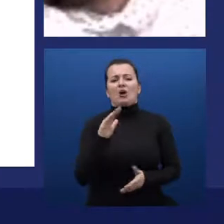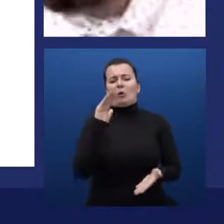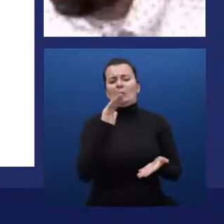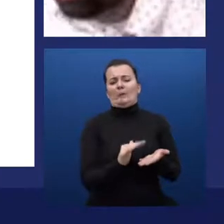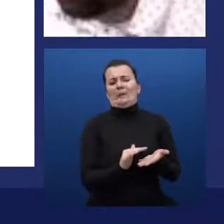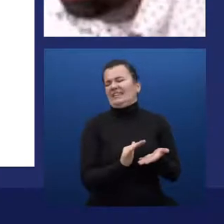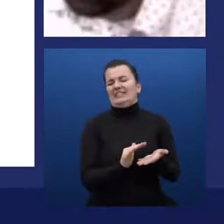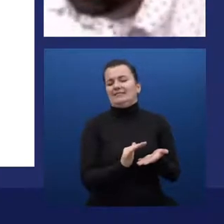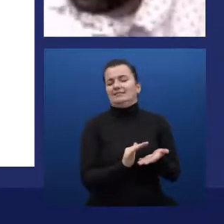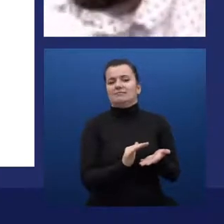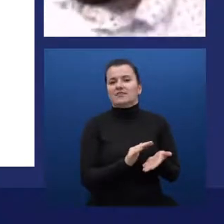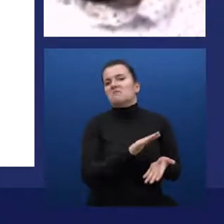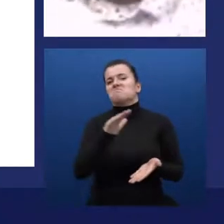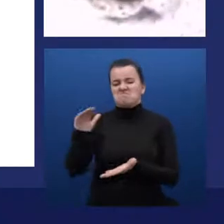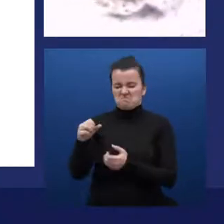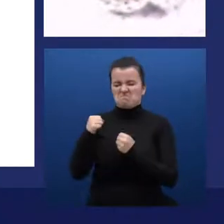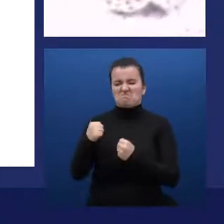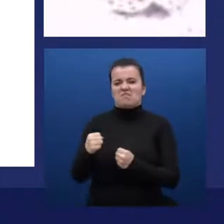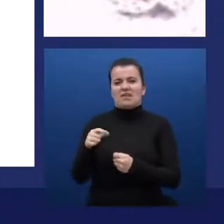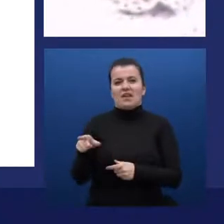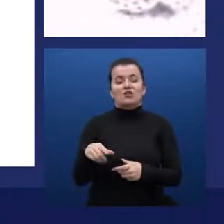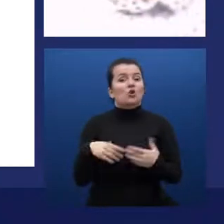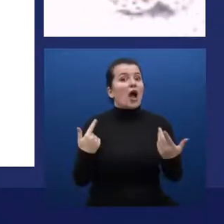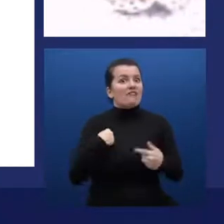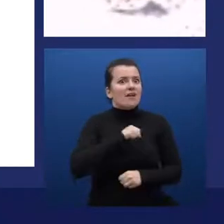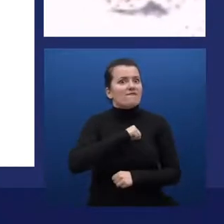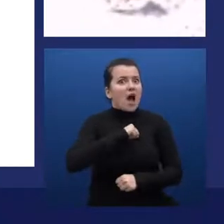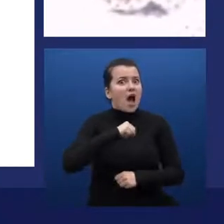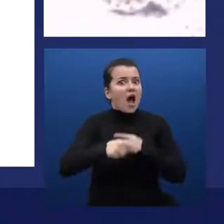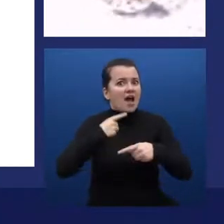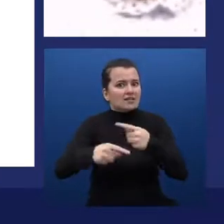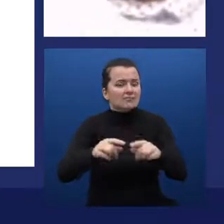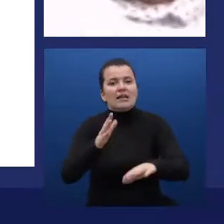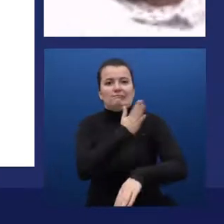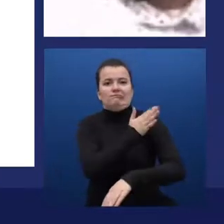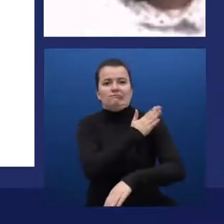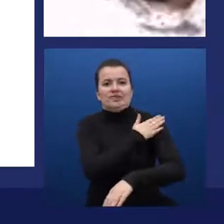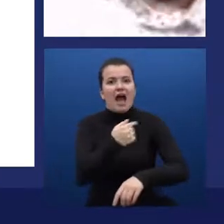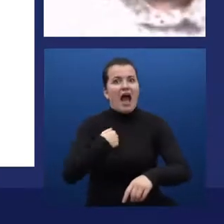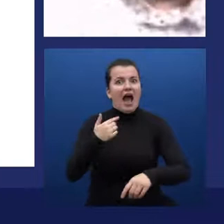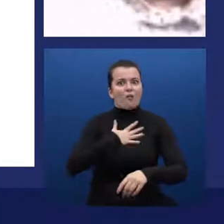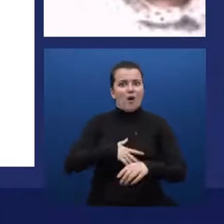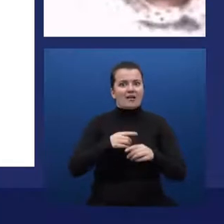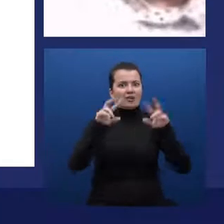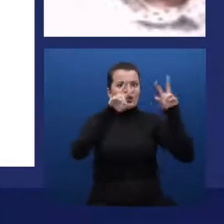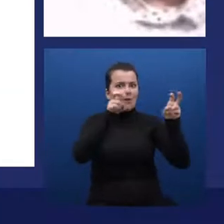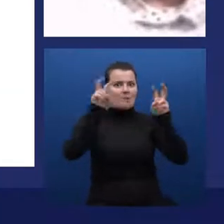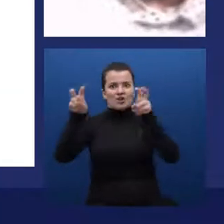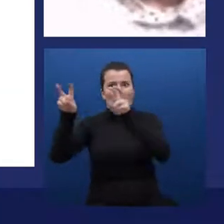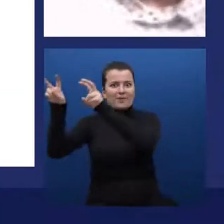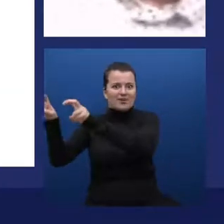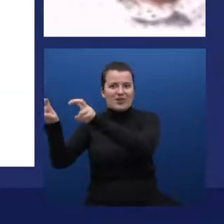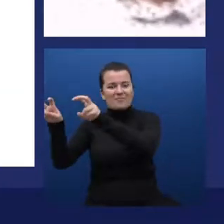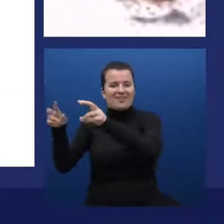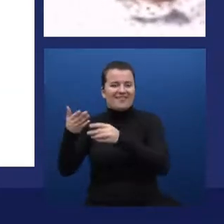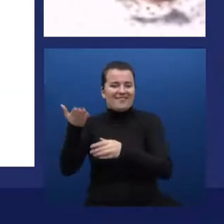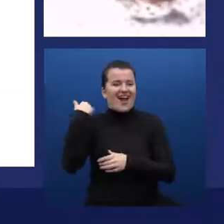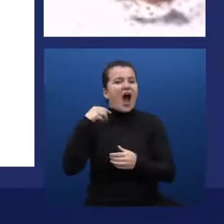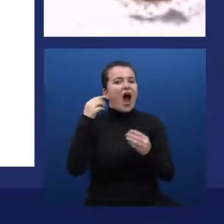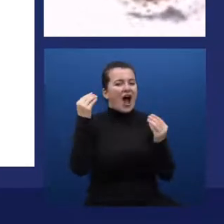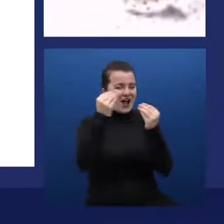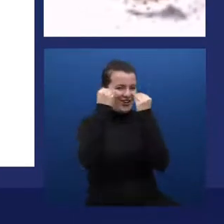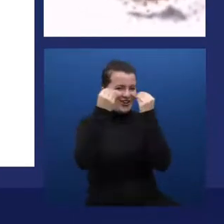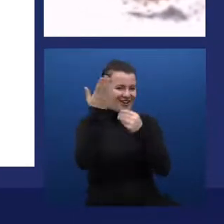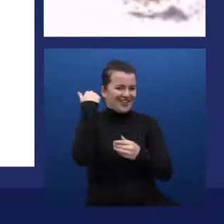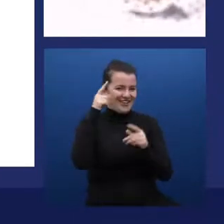don't have a lot of time, and I'm trying to cover like a couple of semesters of a grad school class. So let's talk about creating a